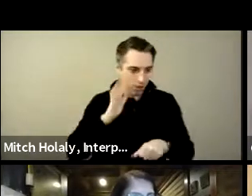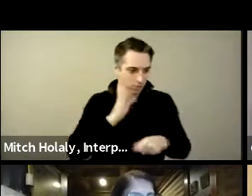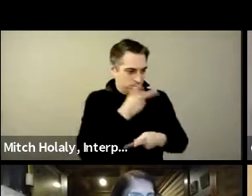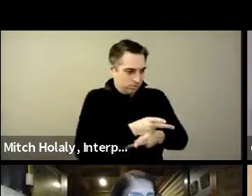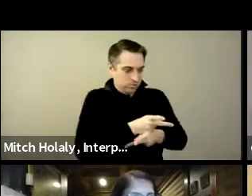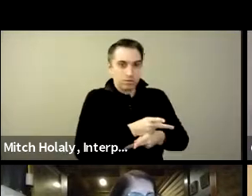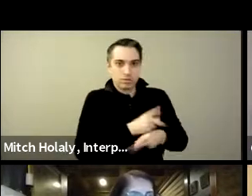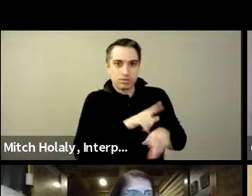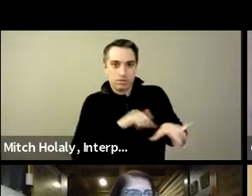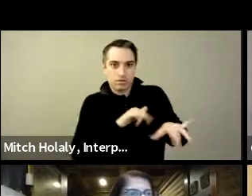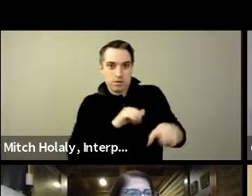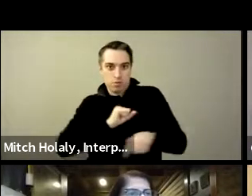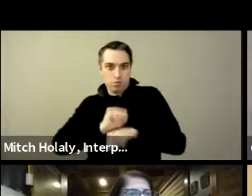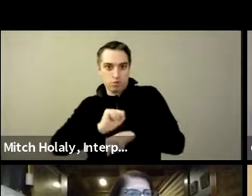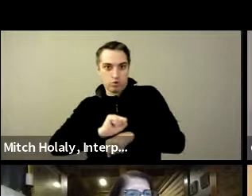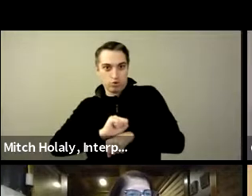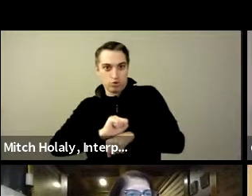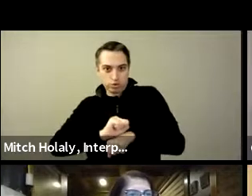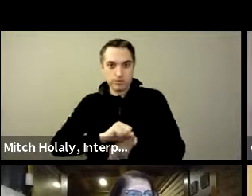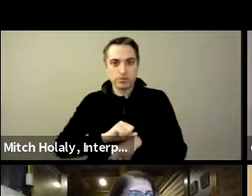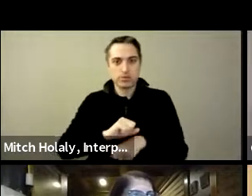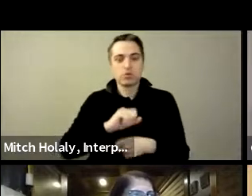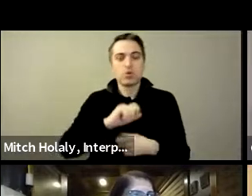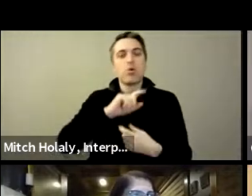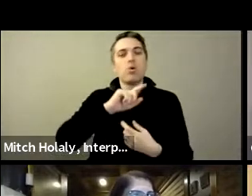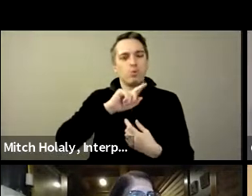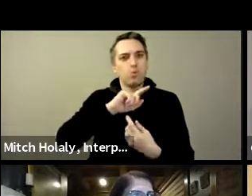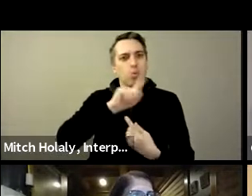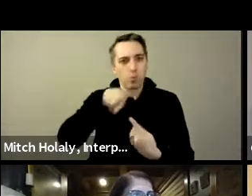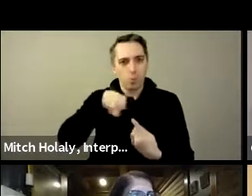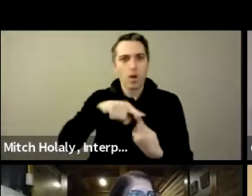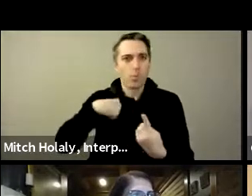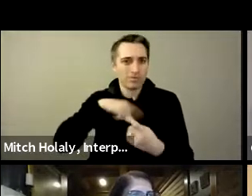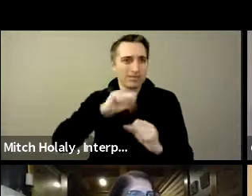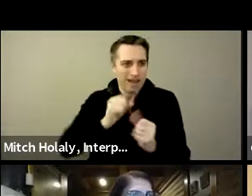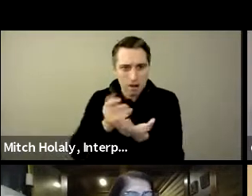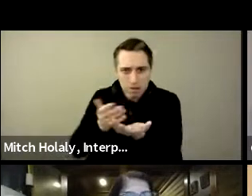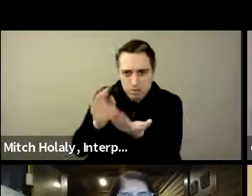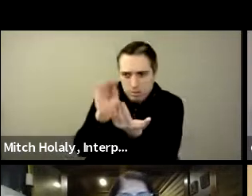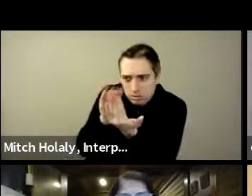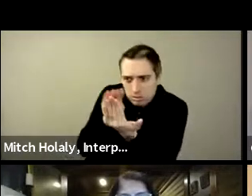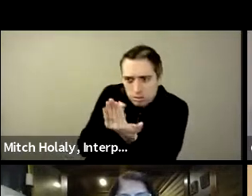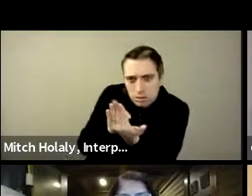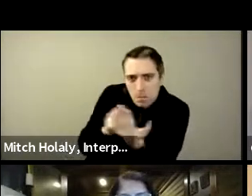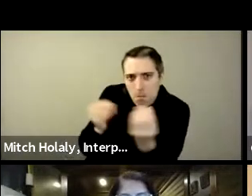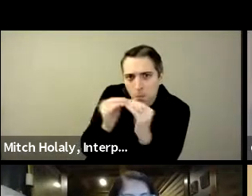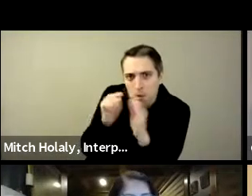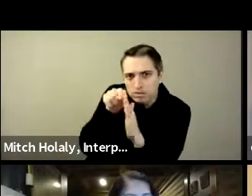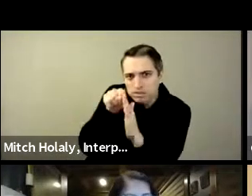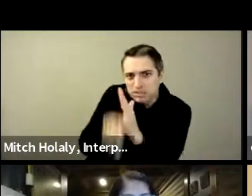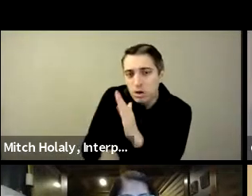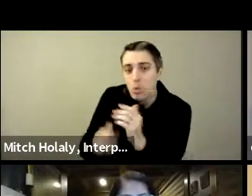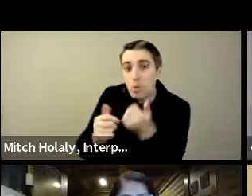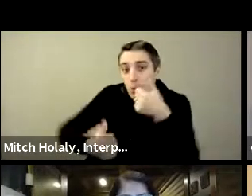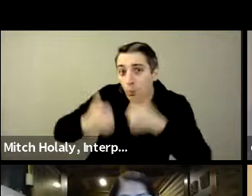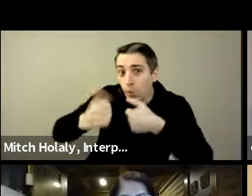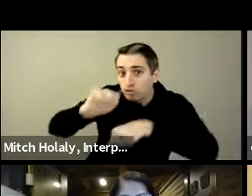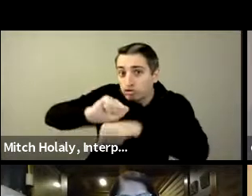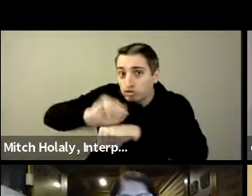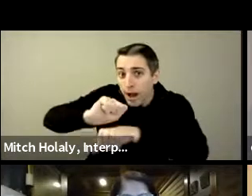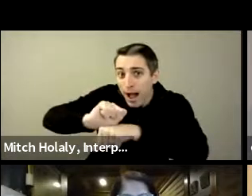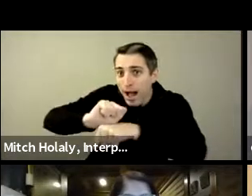at, you know, when we can get a little bit more detail around where these jobs were or are, how can